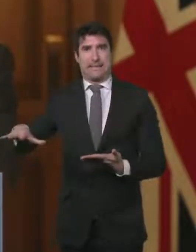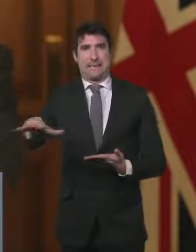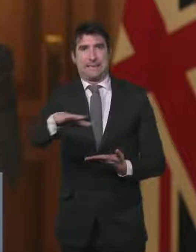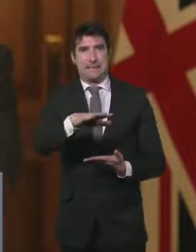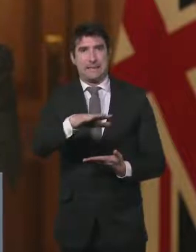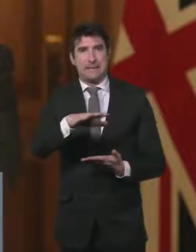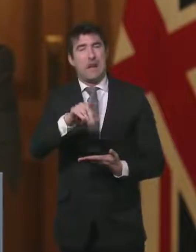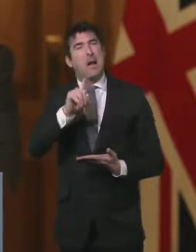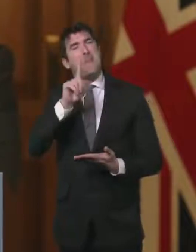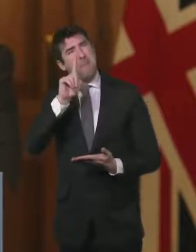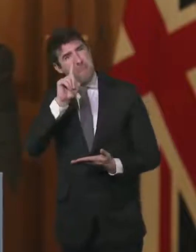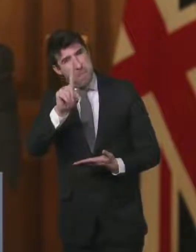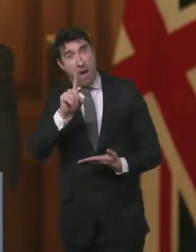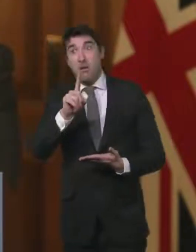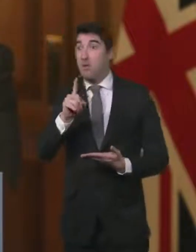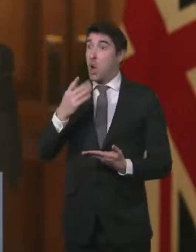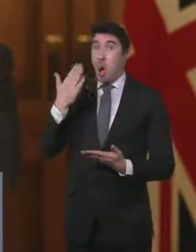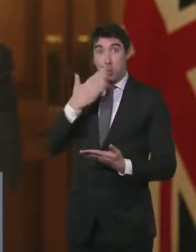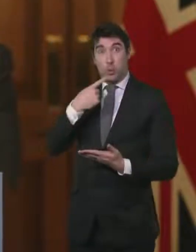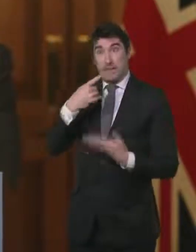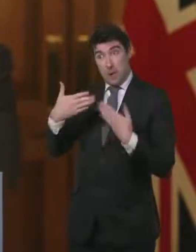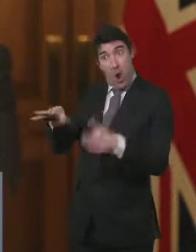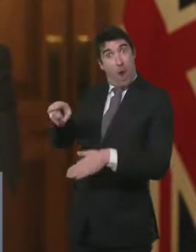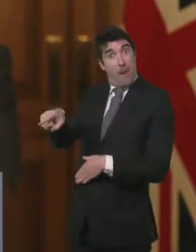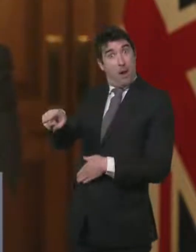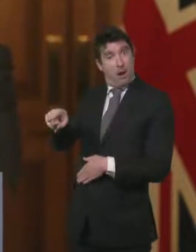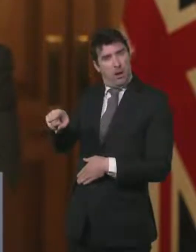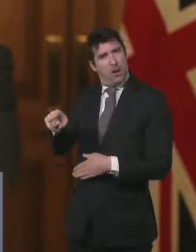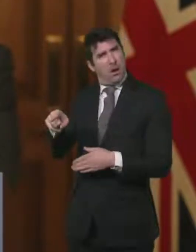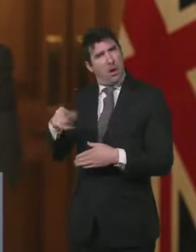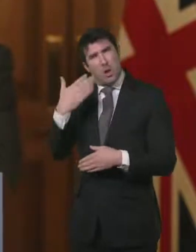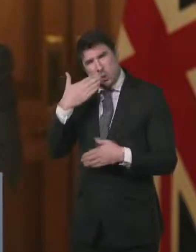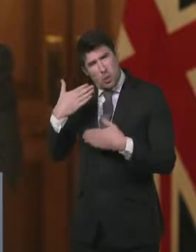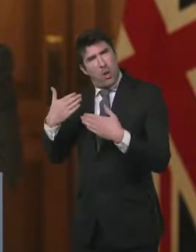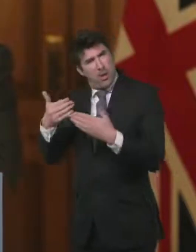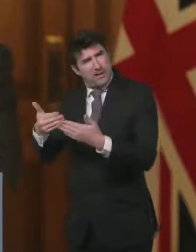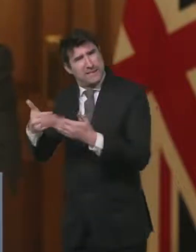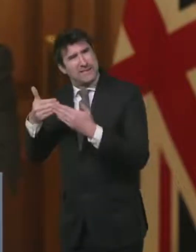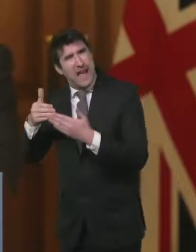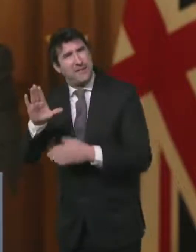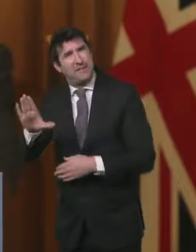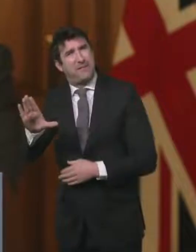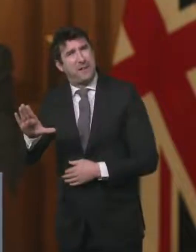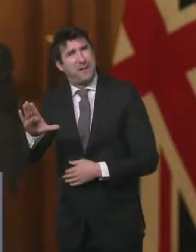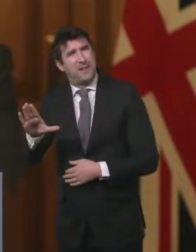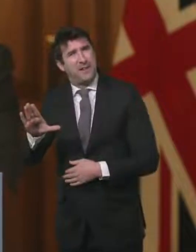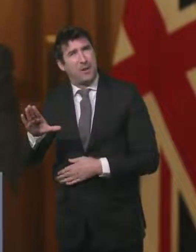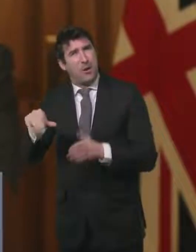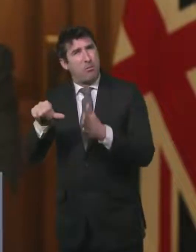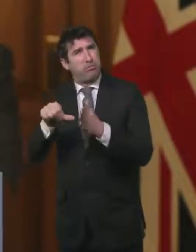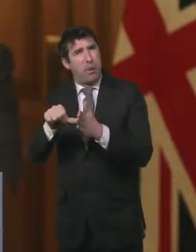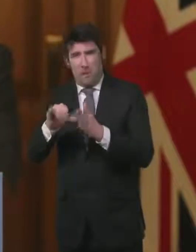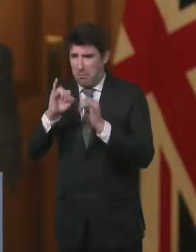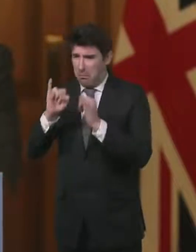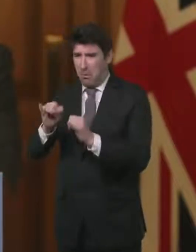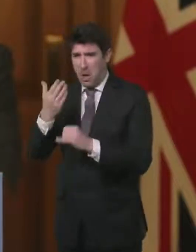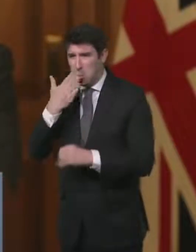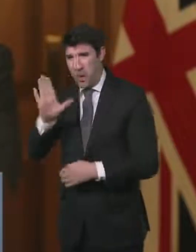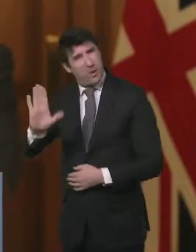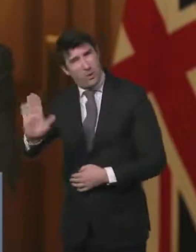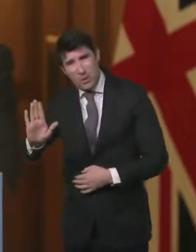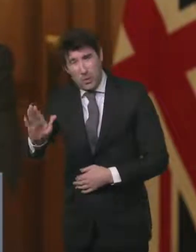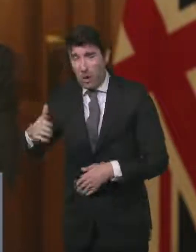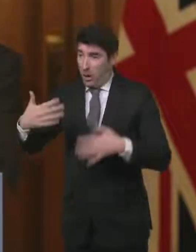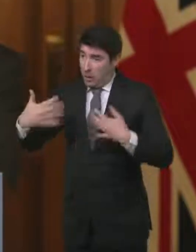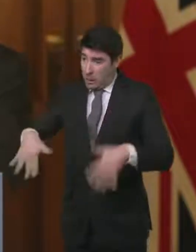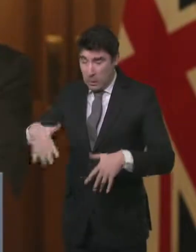the restaurants might be open. Teachers, school authorities, parents, but we'll be wearing masks to and make we'll be using hands, face and